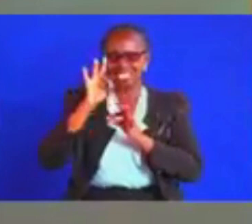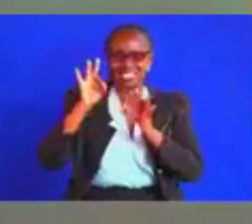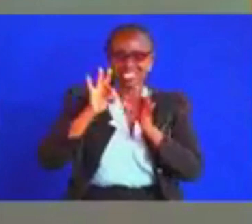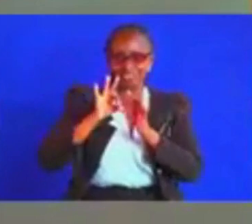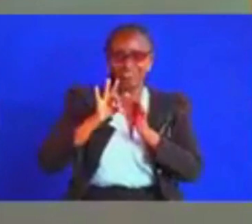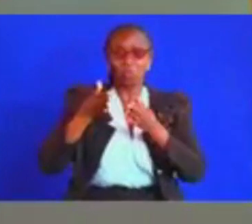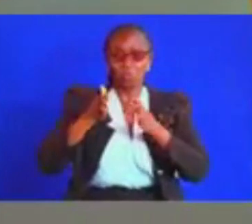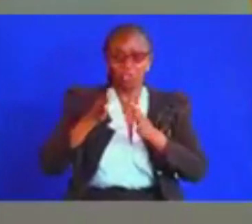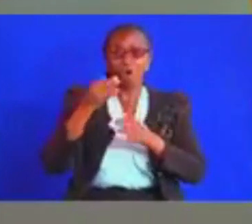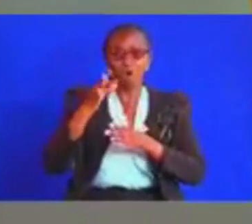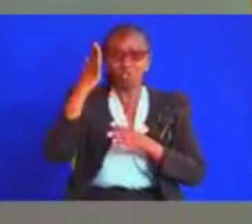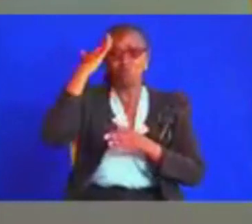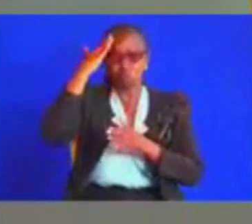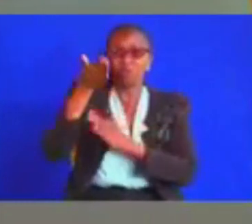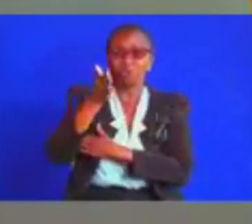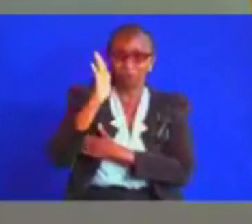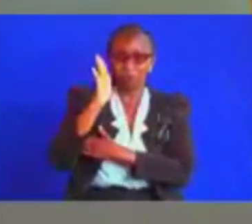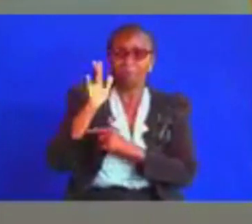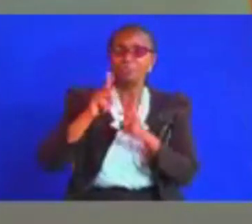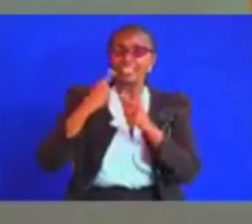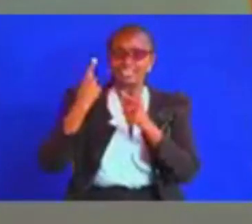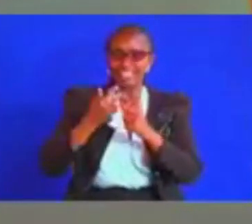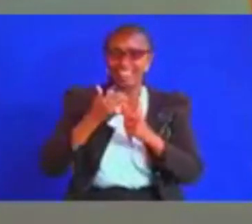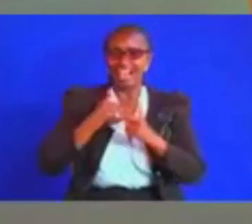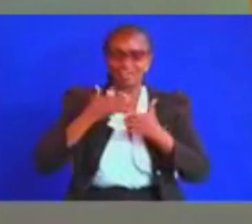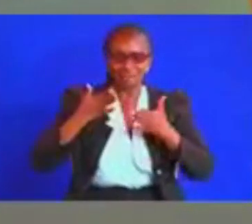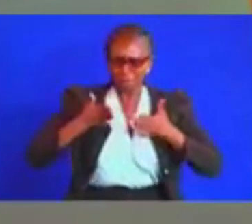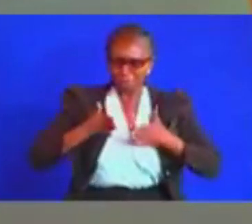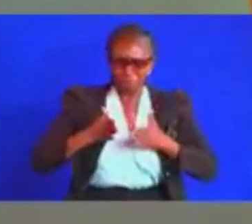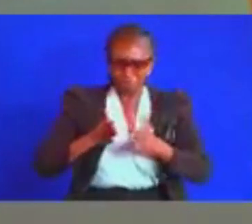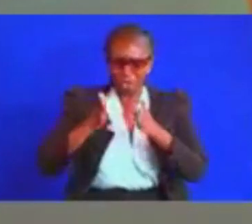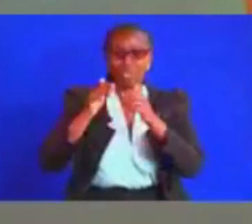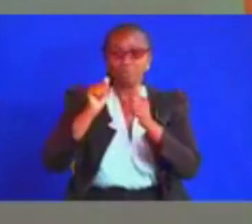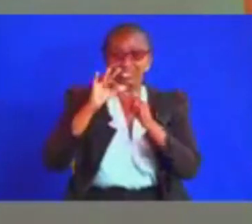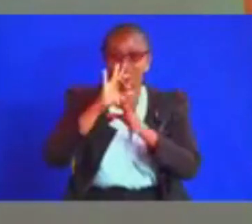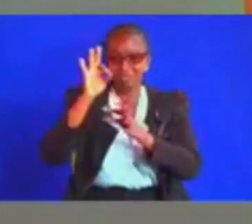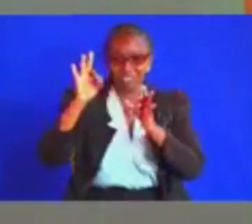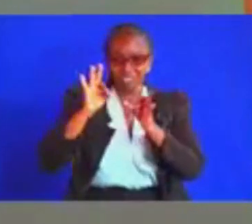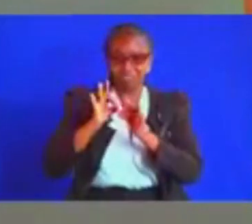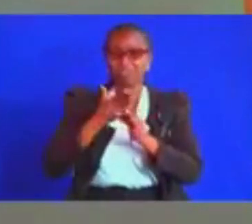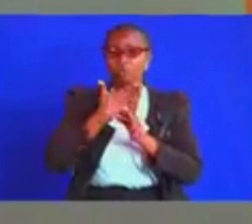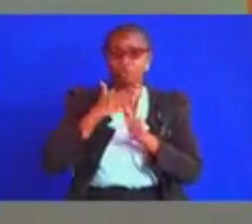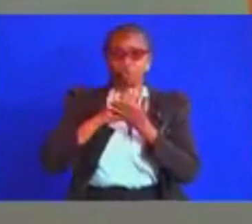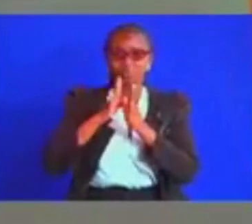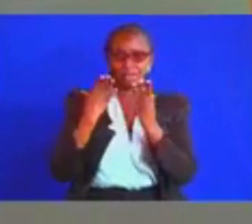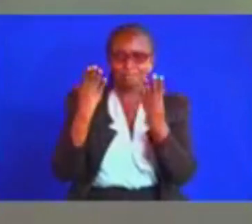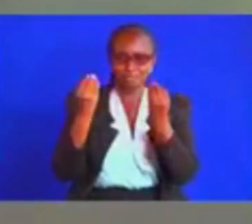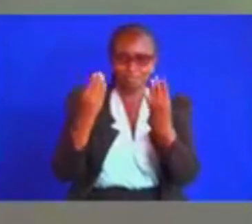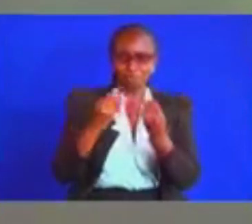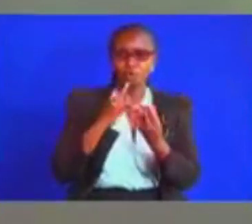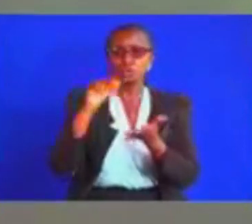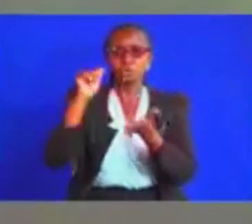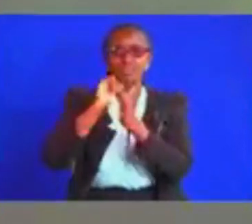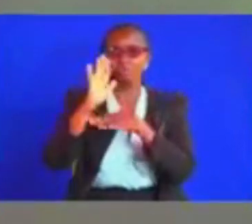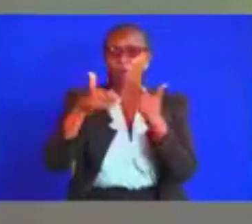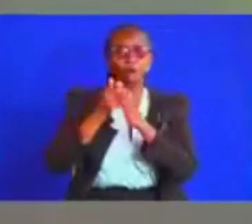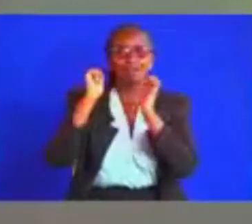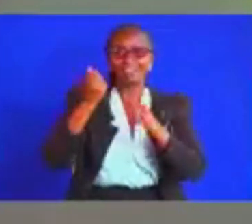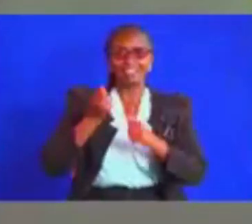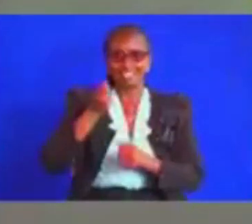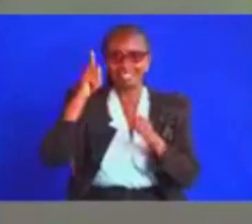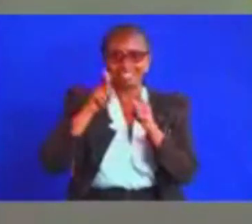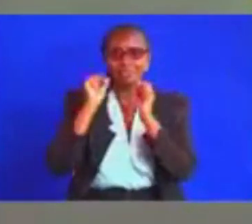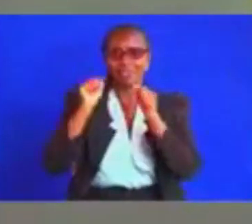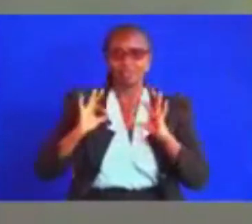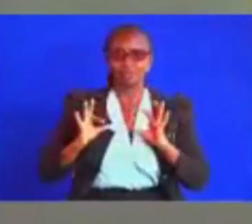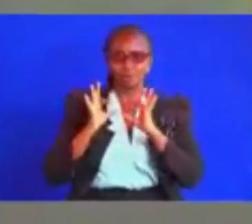God is that there is a predefined pathway. I want to be as simple as possible so that we all understand and